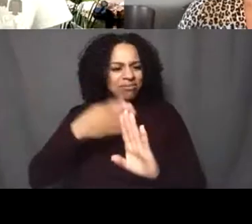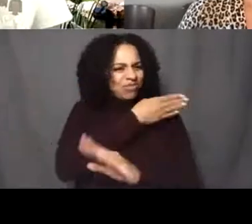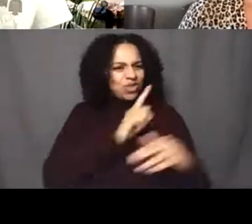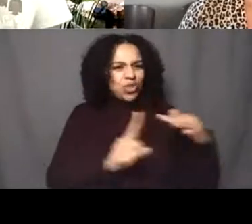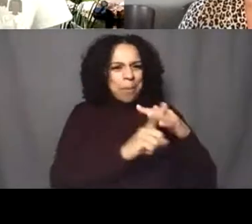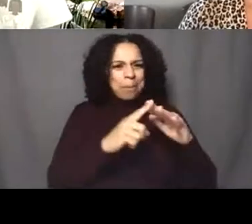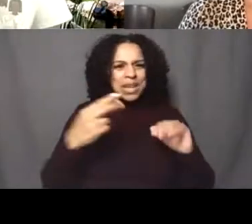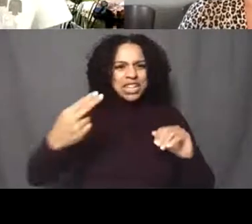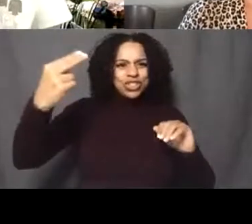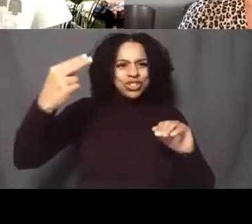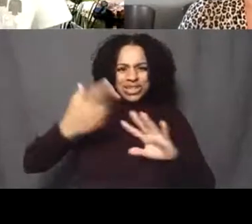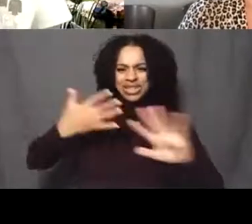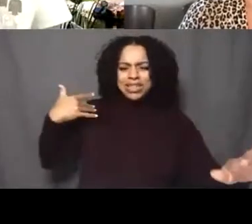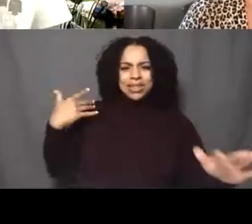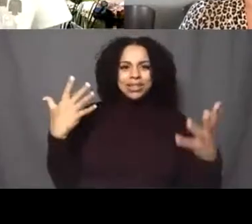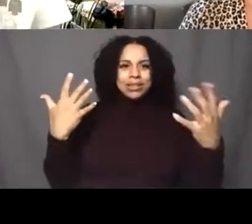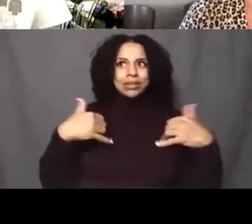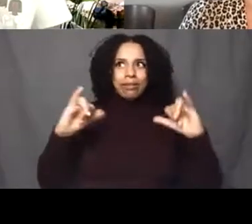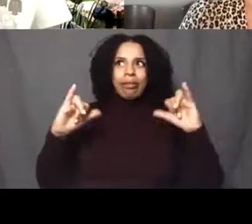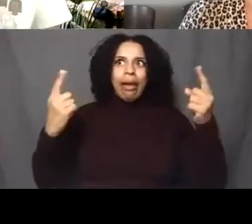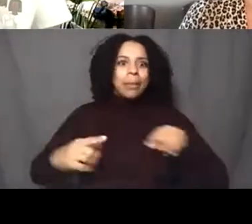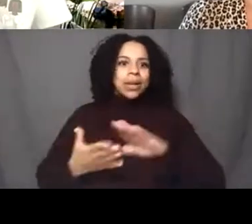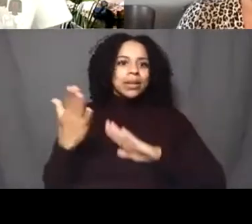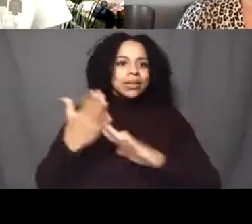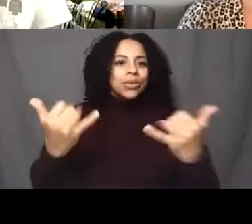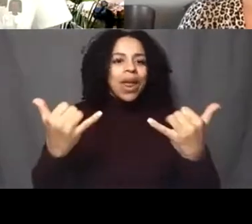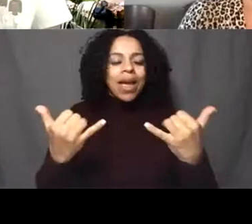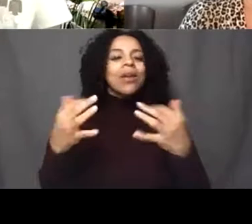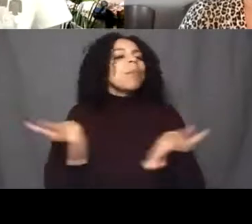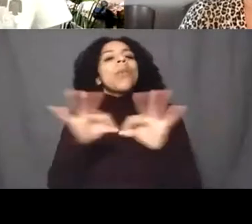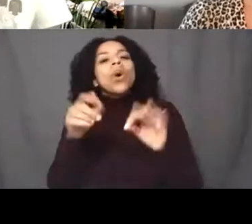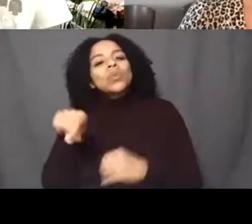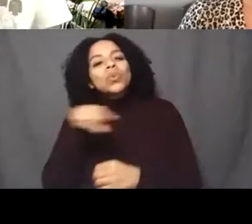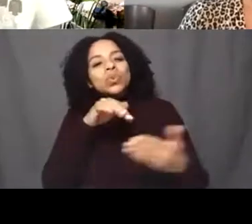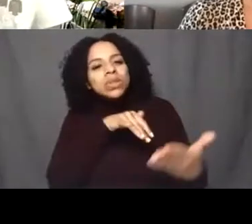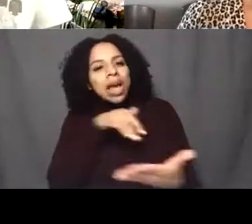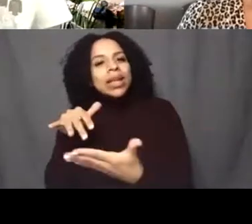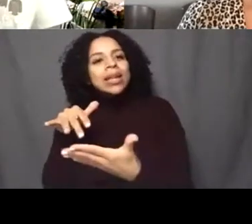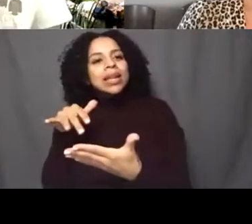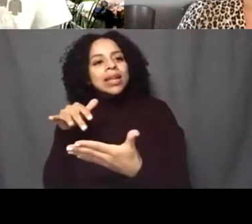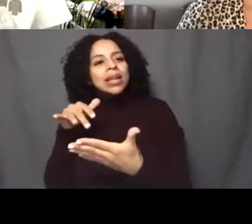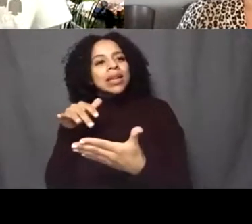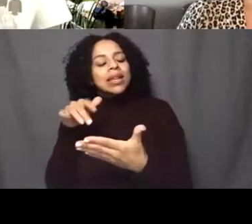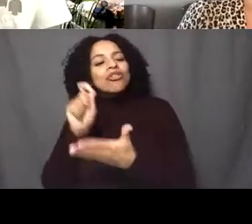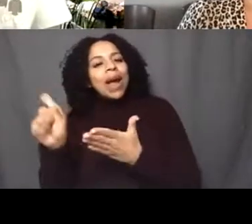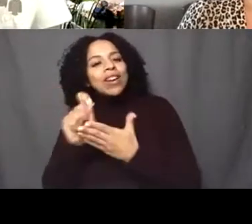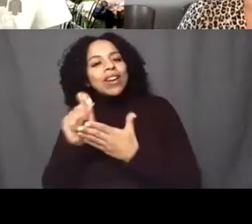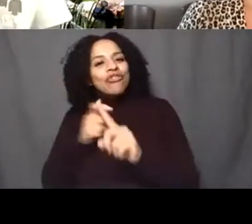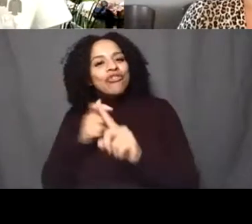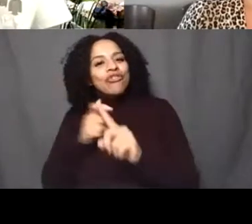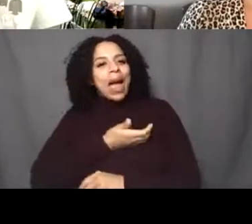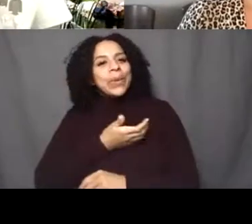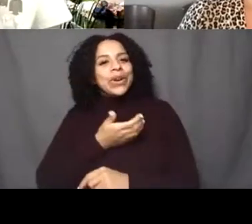study the writing of some of our greatest kind of intellectual powers, and always